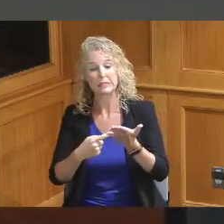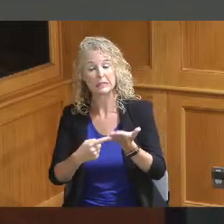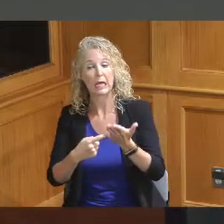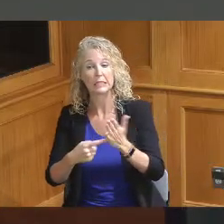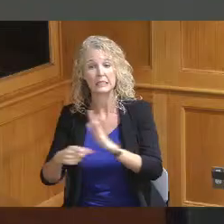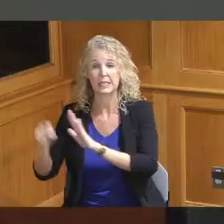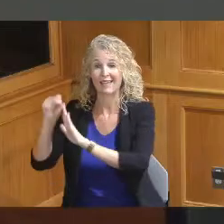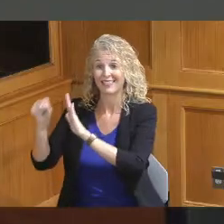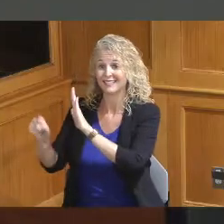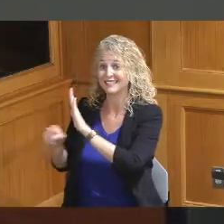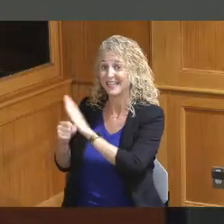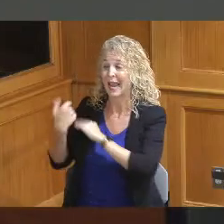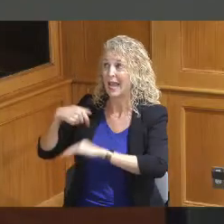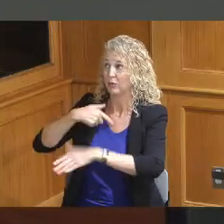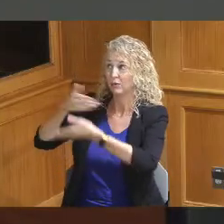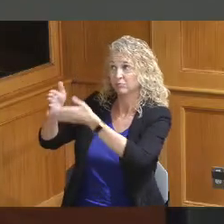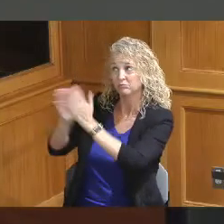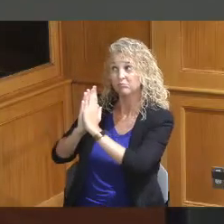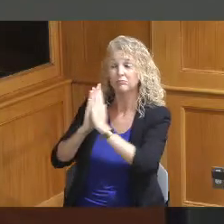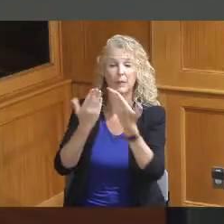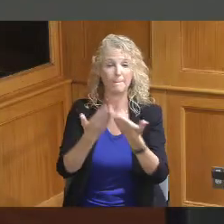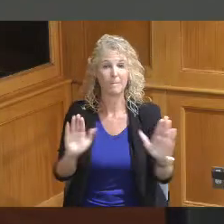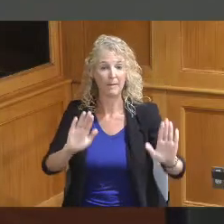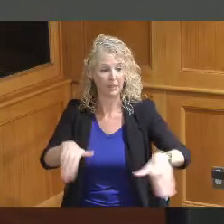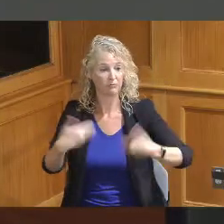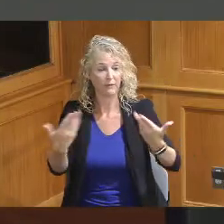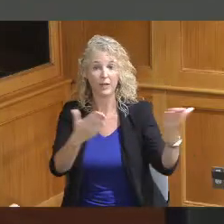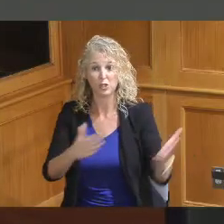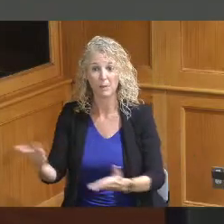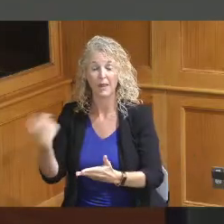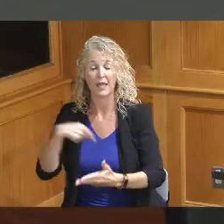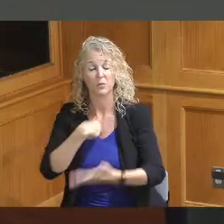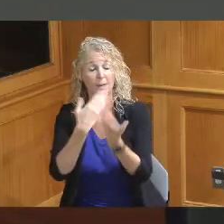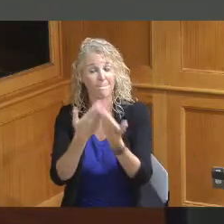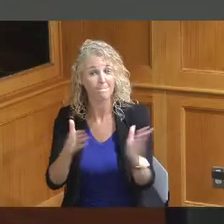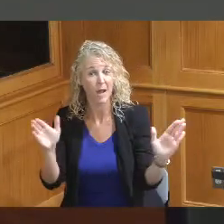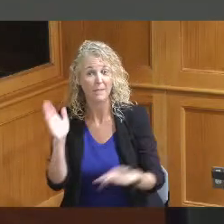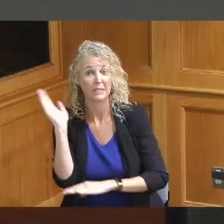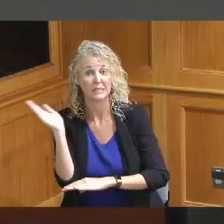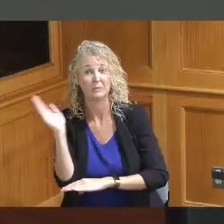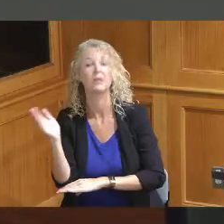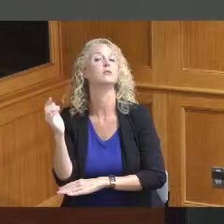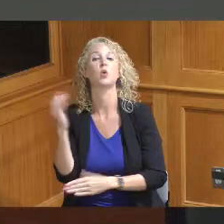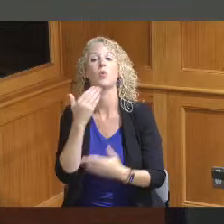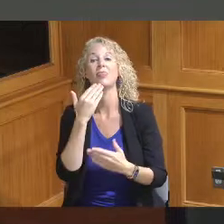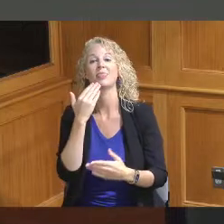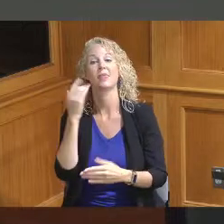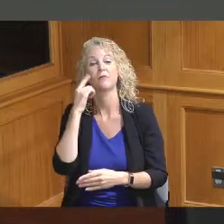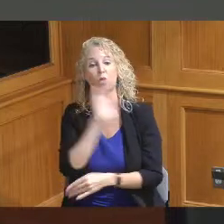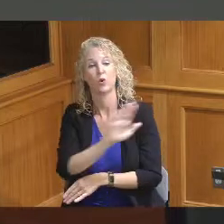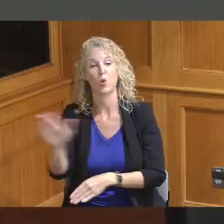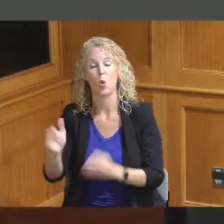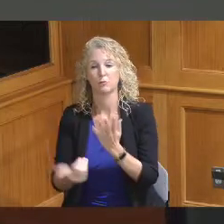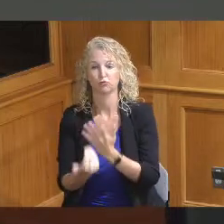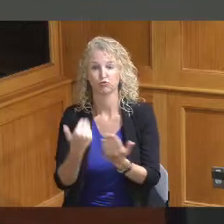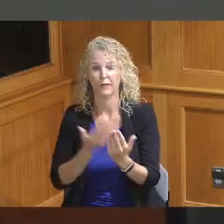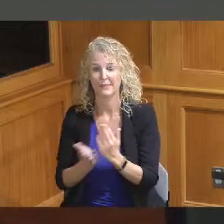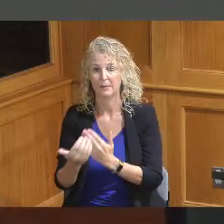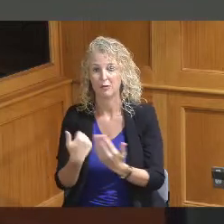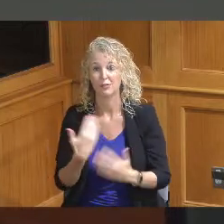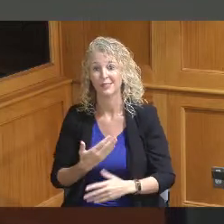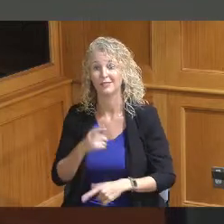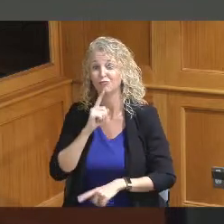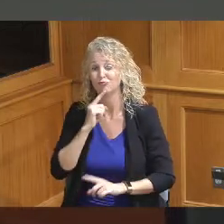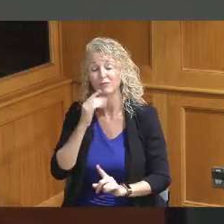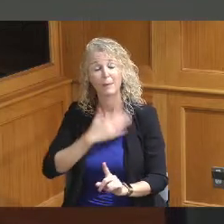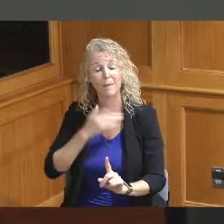ask publicly, discussing renovation plans and capital projects publicly. So I just want to thank the board for that. At the end of the day, I